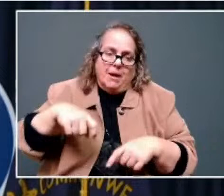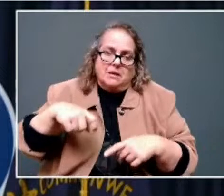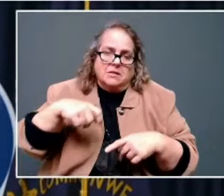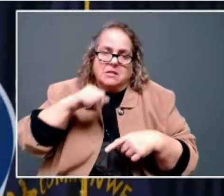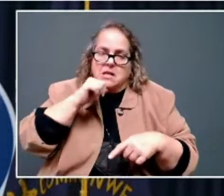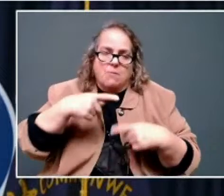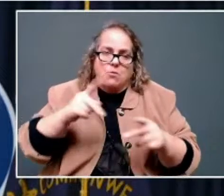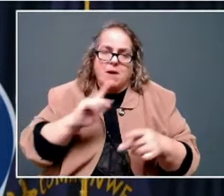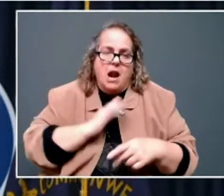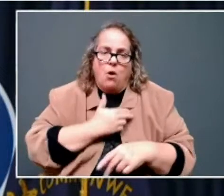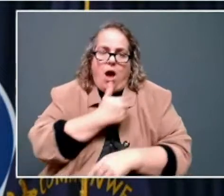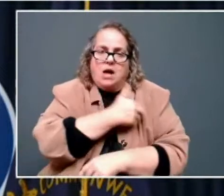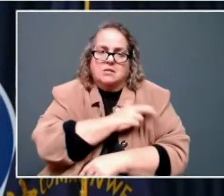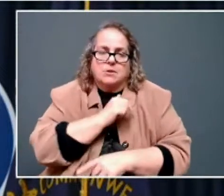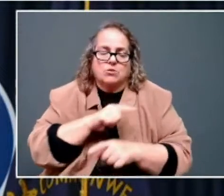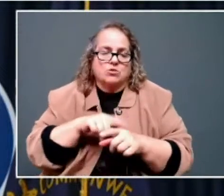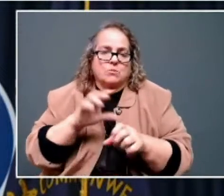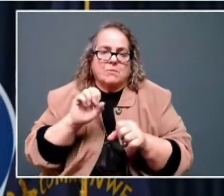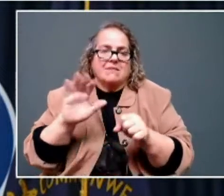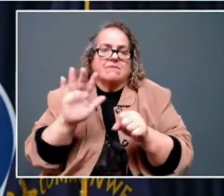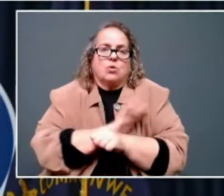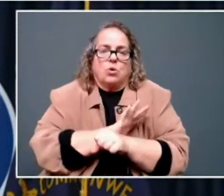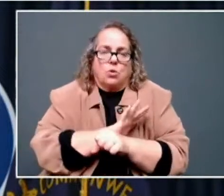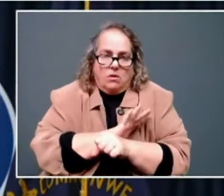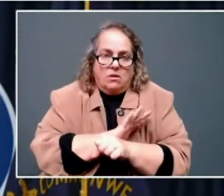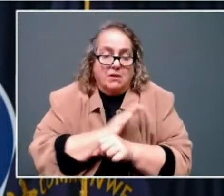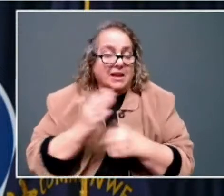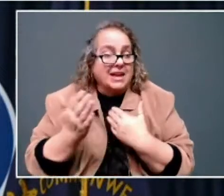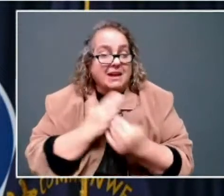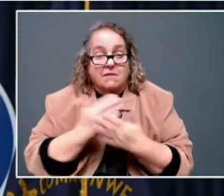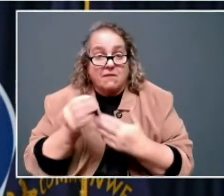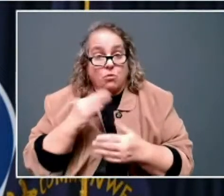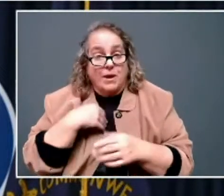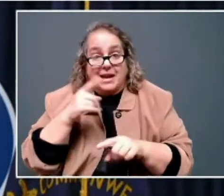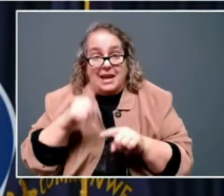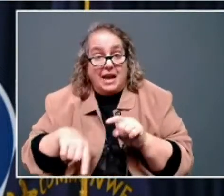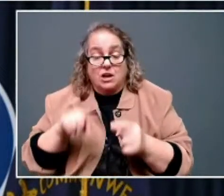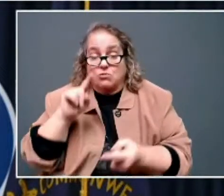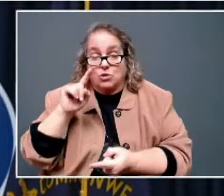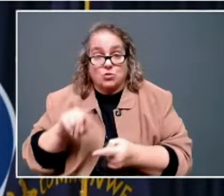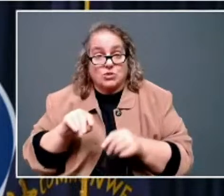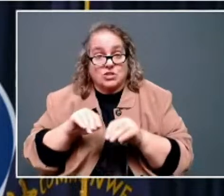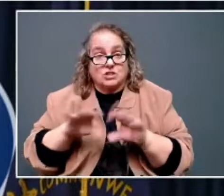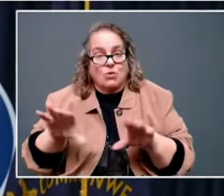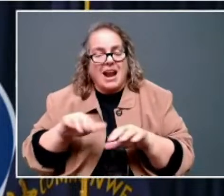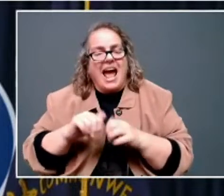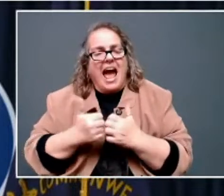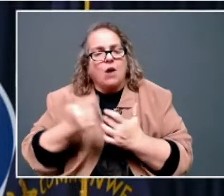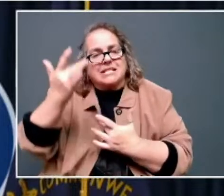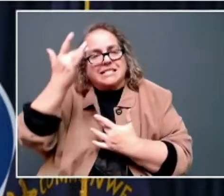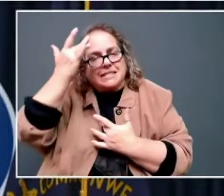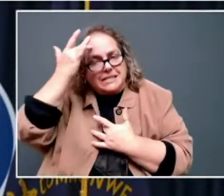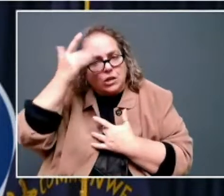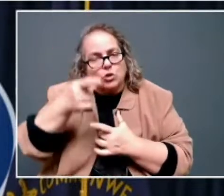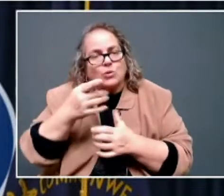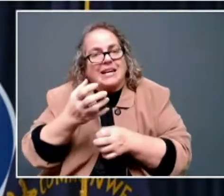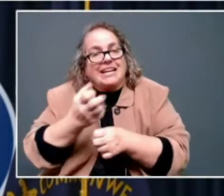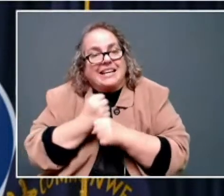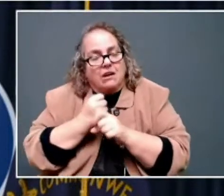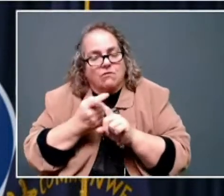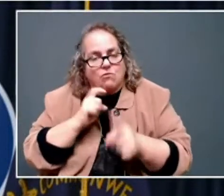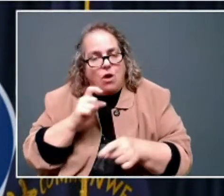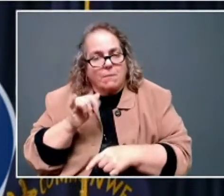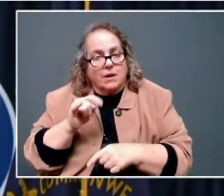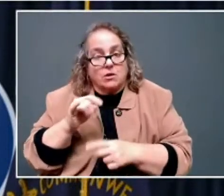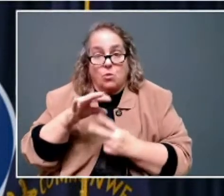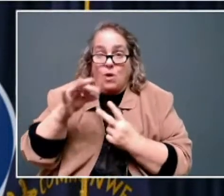even if we can't reduce the spread of it, how sick you get from it, whether or not you will be